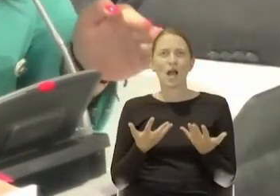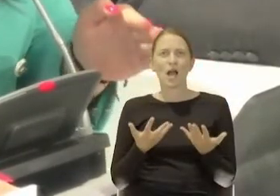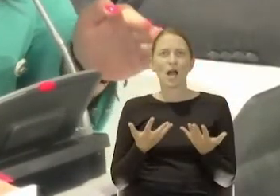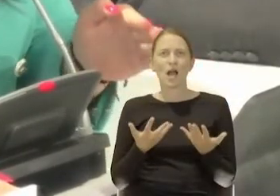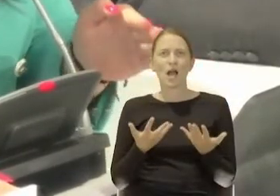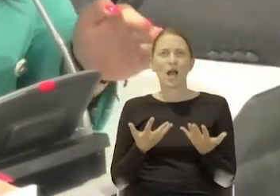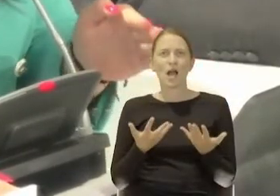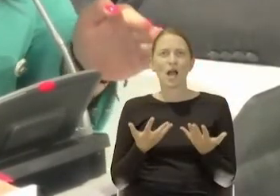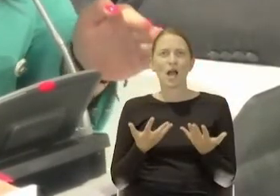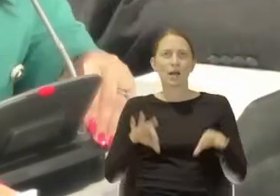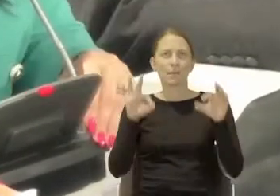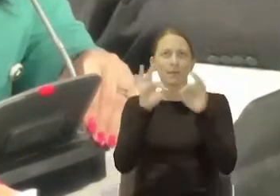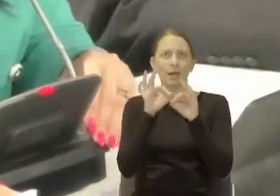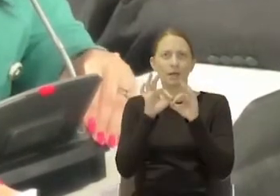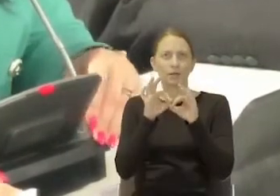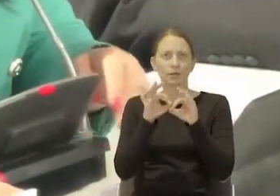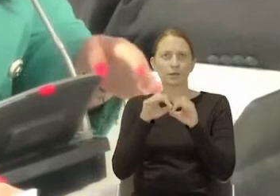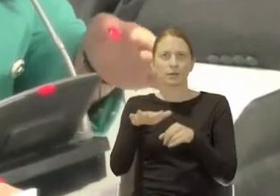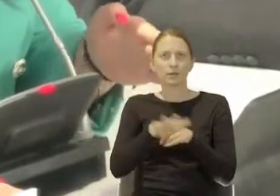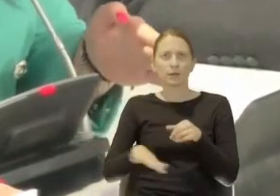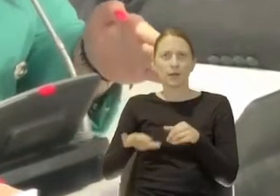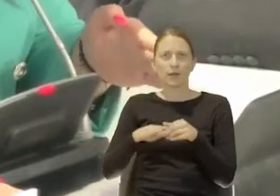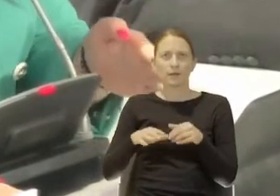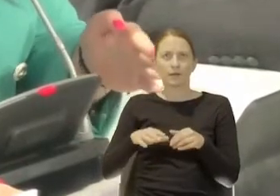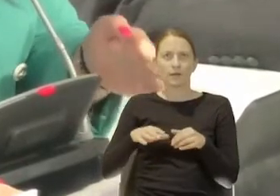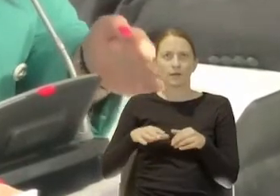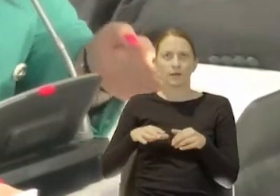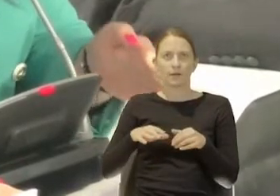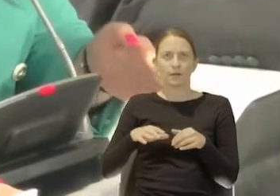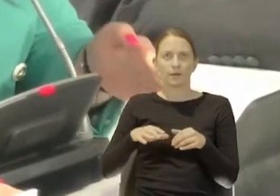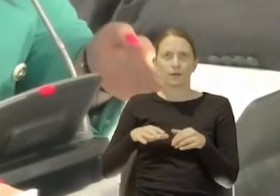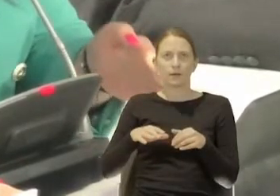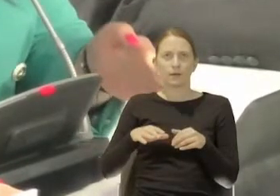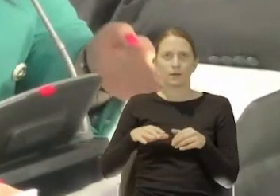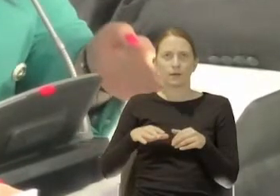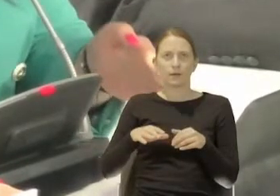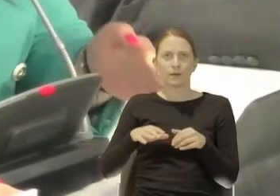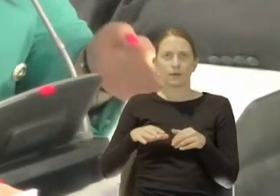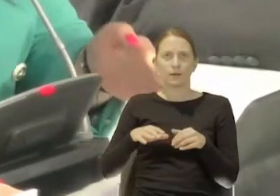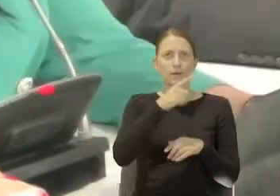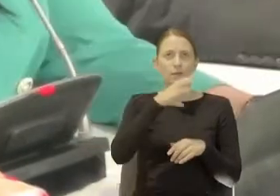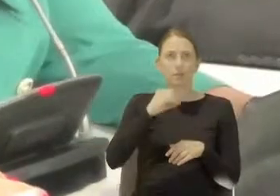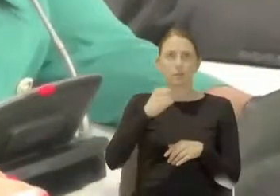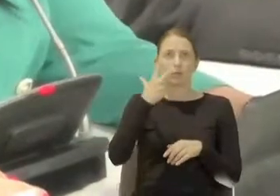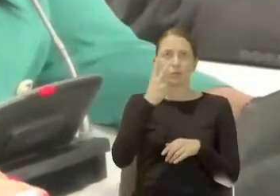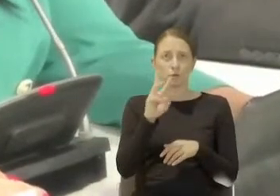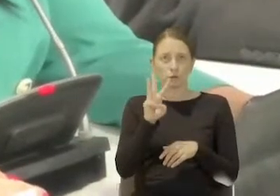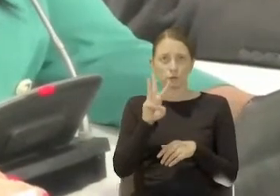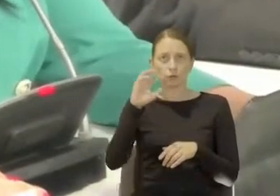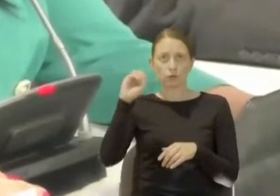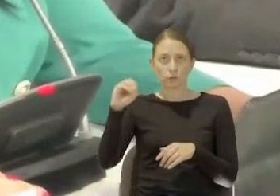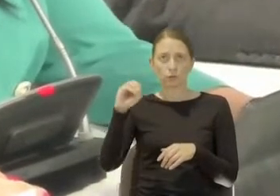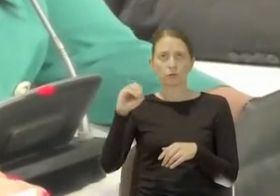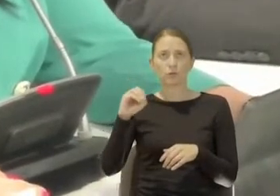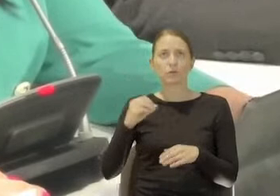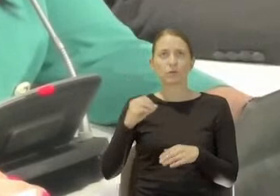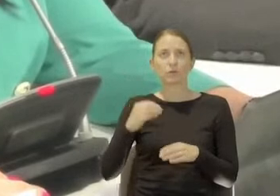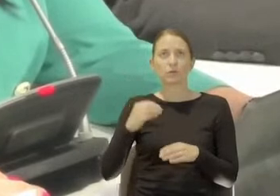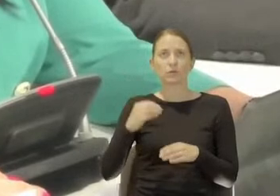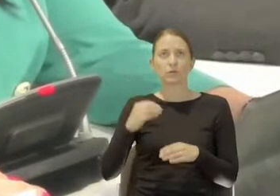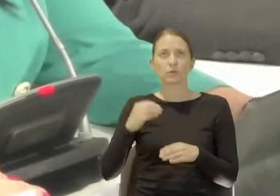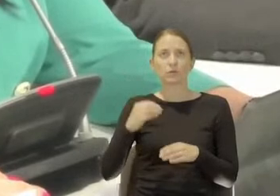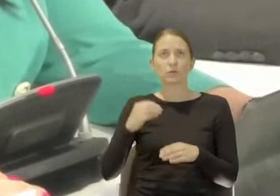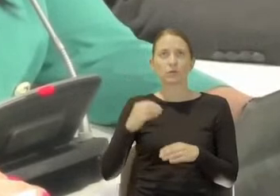till 2030, was presented yesterday by Minister Grzegorz